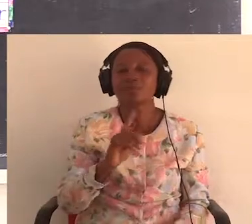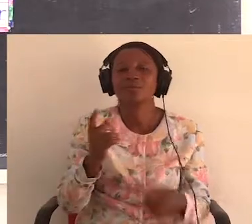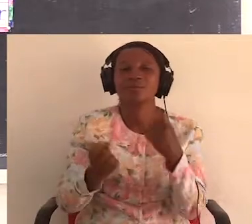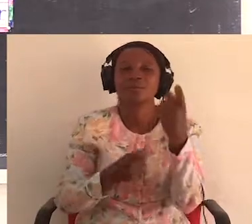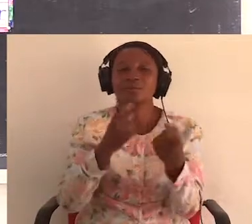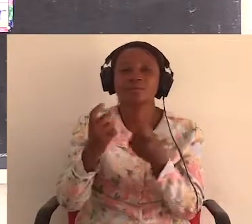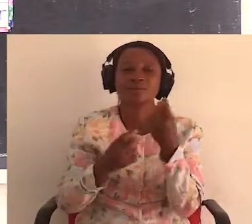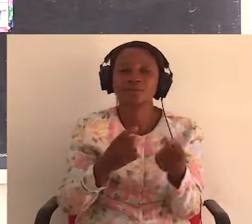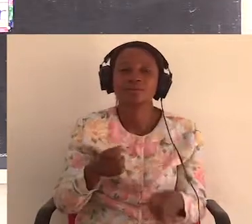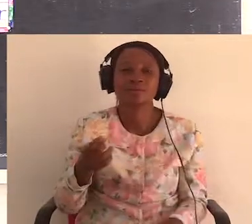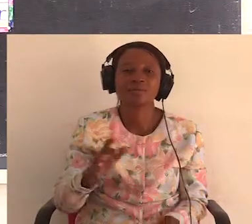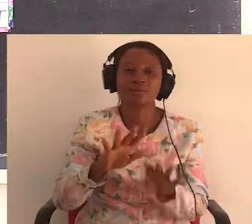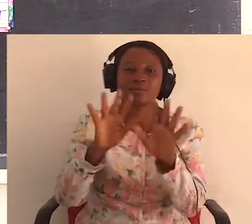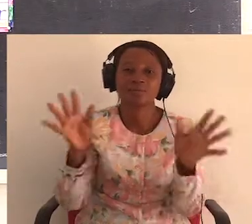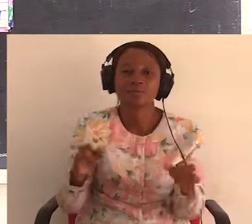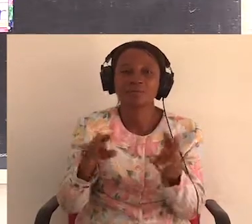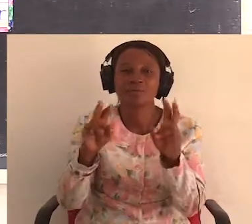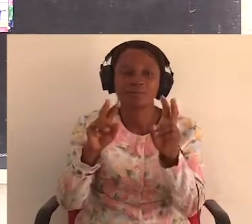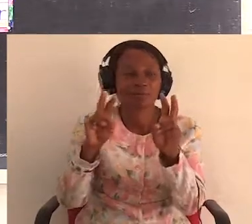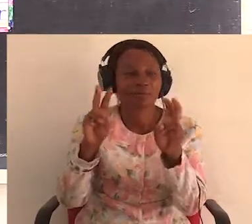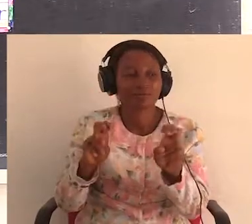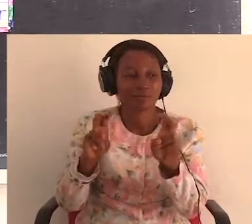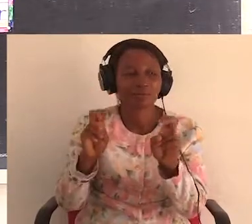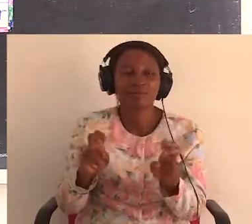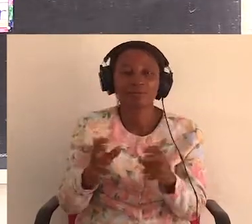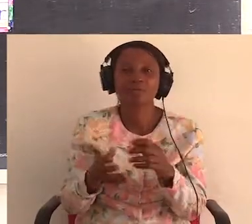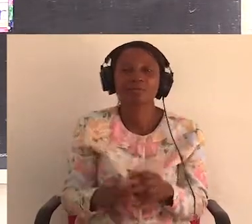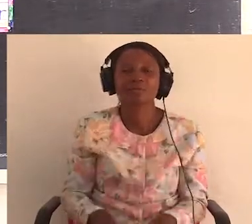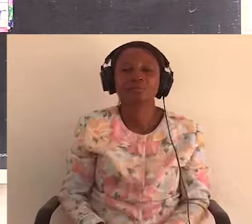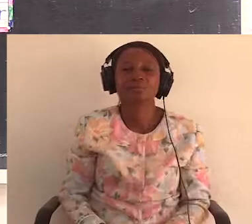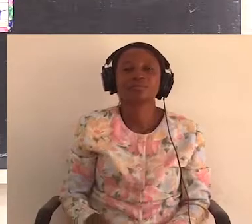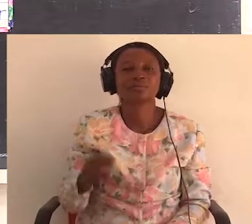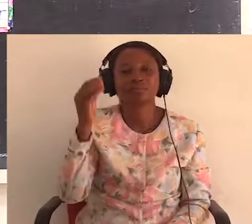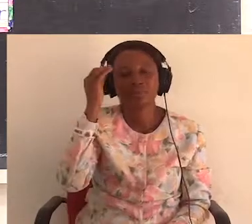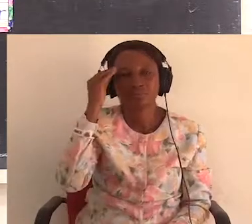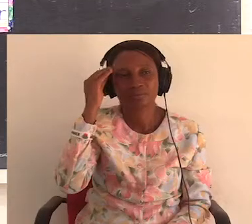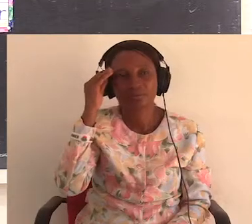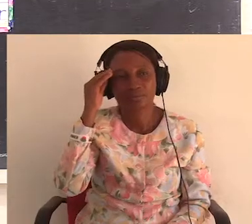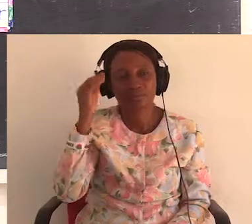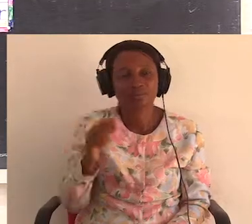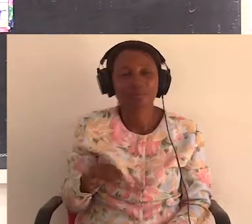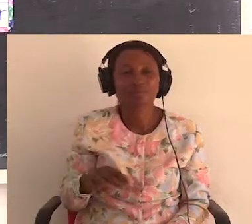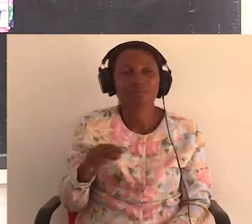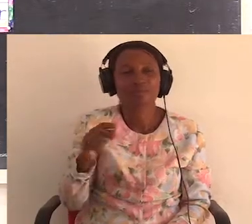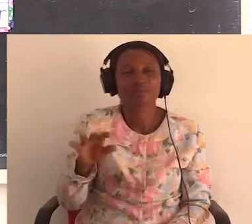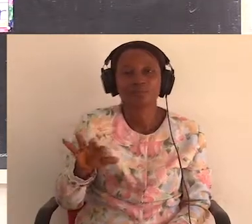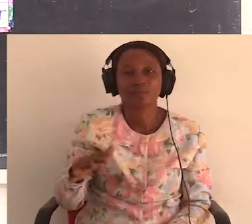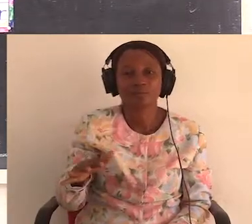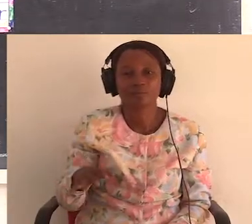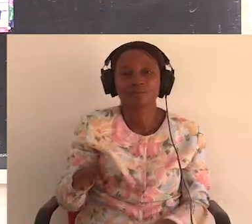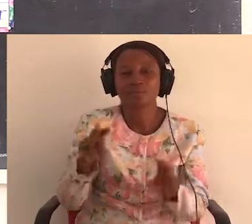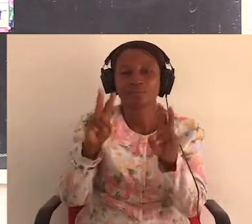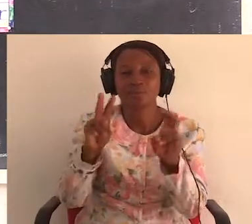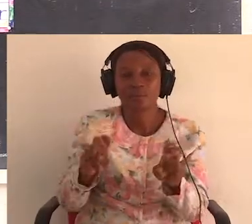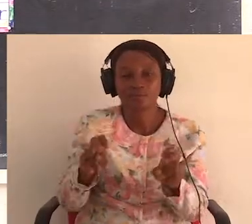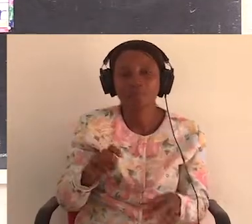previous lessons. Remember, we have learned some lessons here. Okay. Remember, we have learned here some